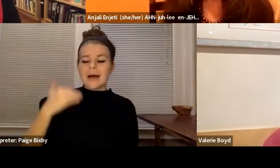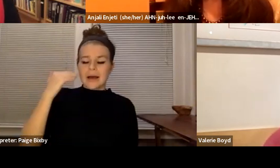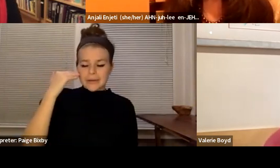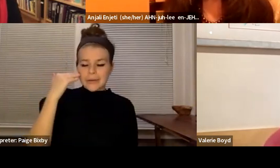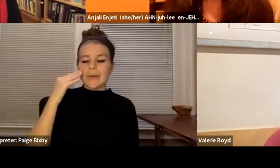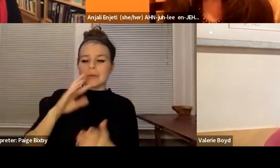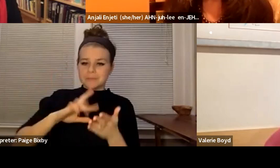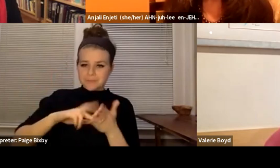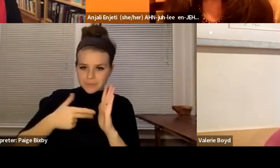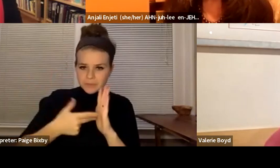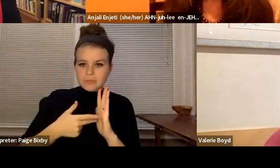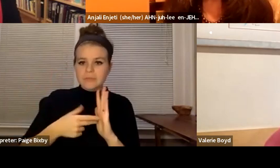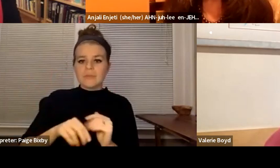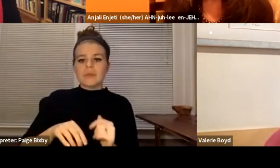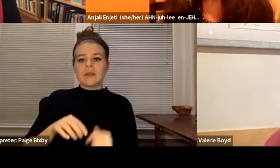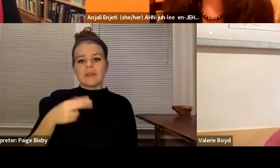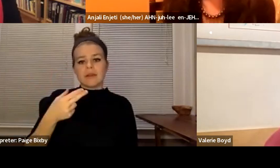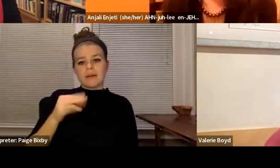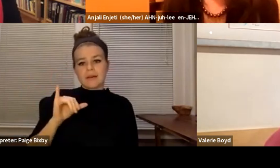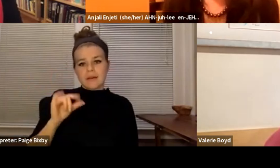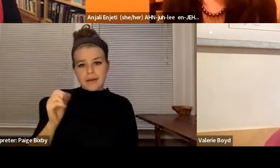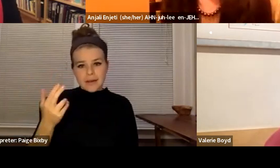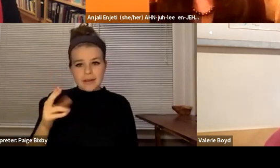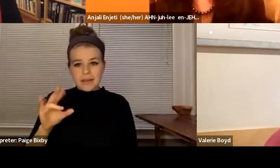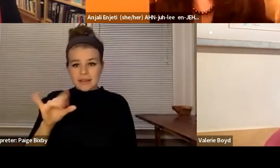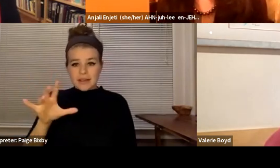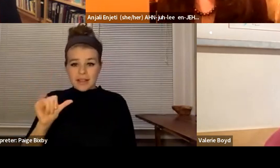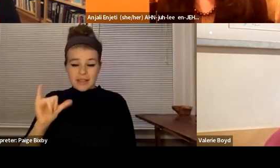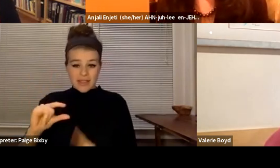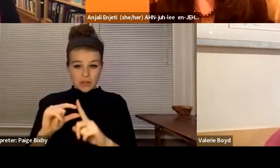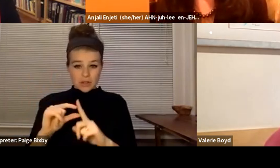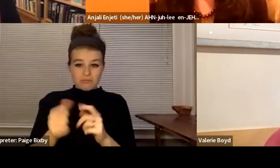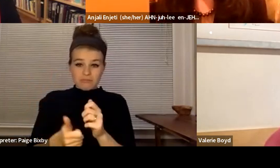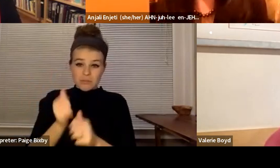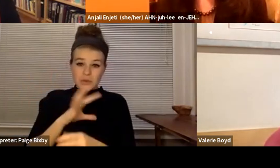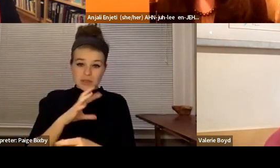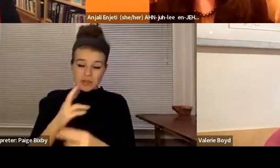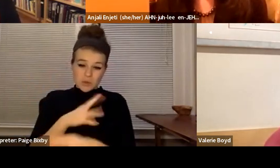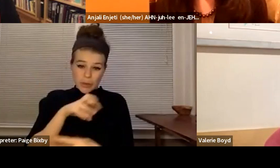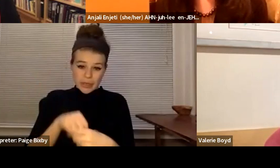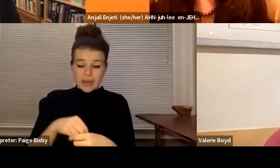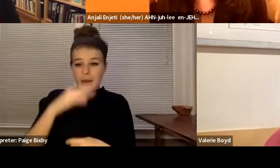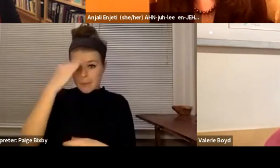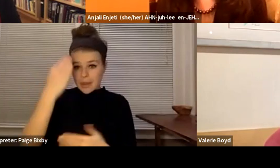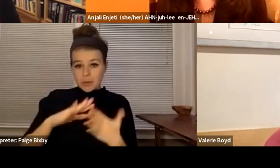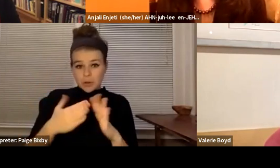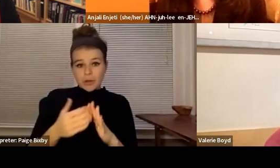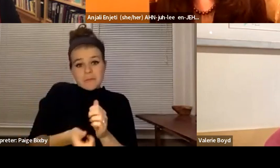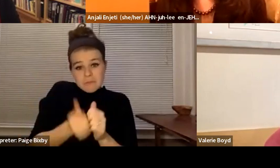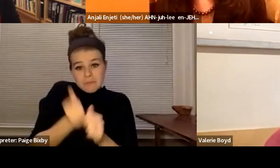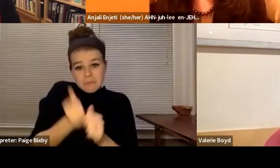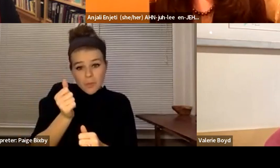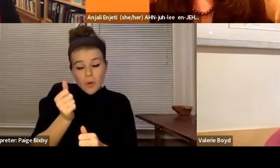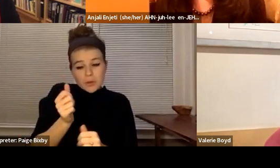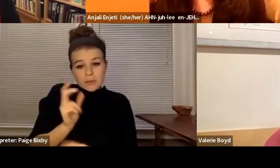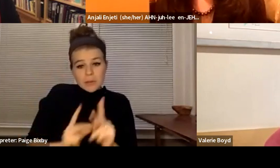that Modern Family, you know, the High Yella, you know, it's a term that's predominantly used in the Black community. And most folks in the Black community,